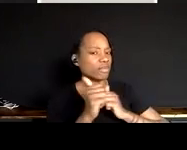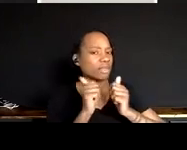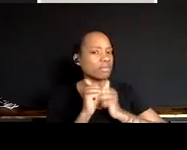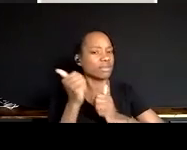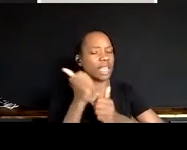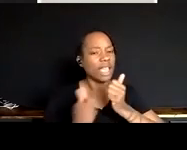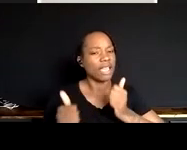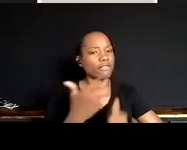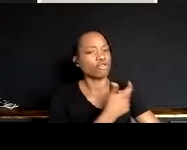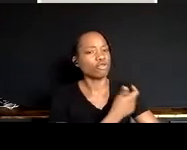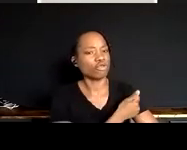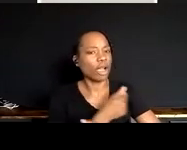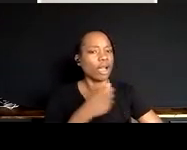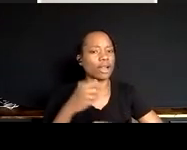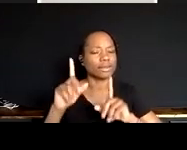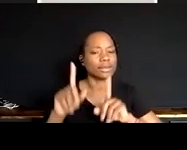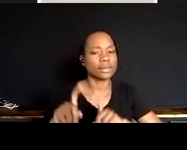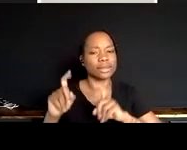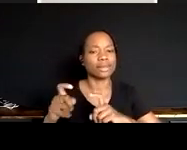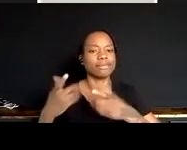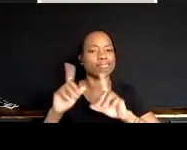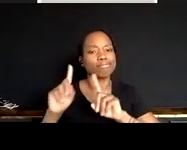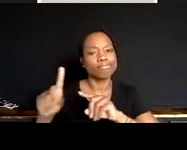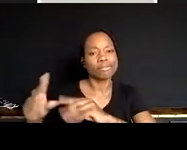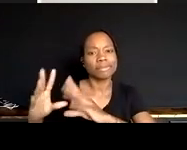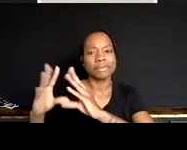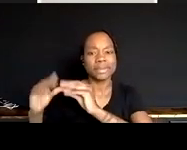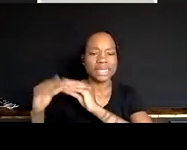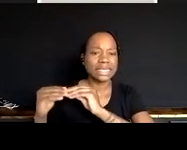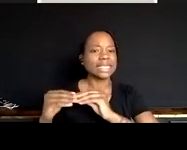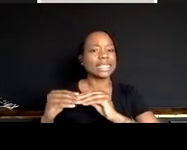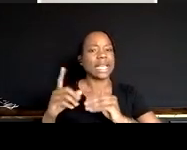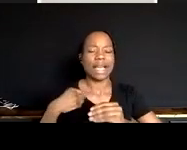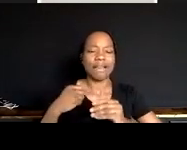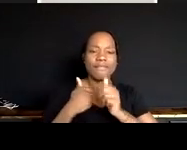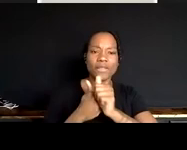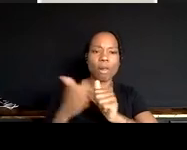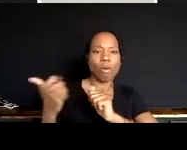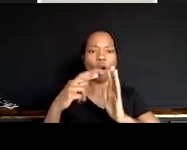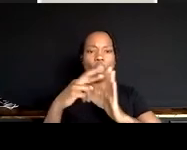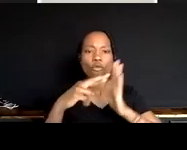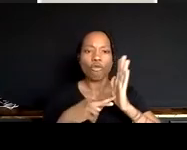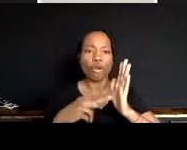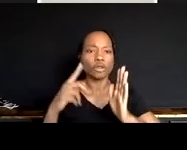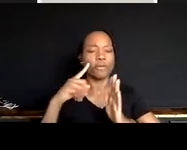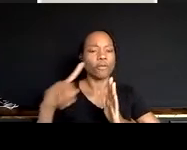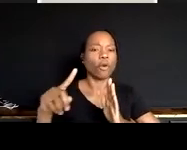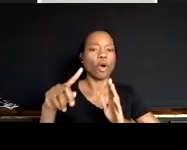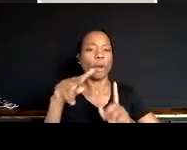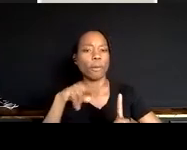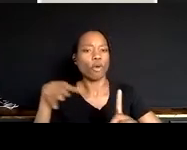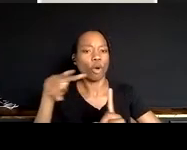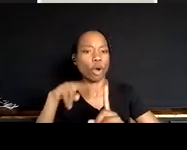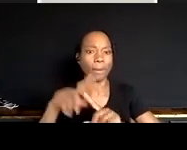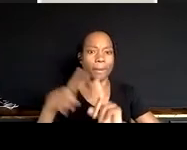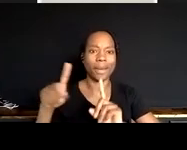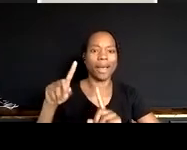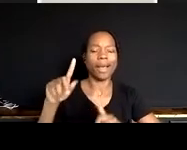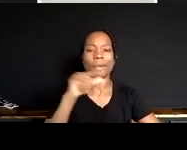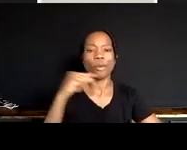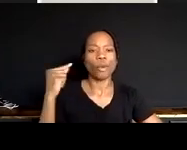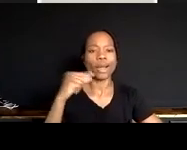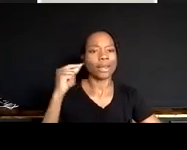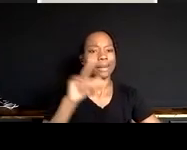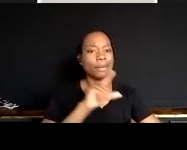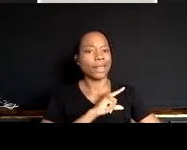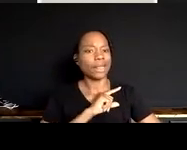have managed to go by all the other rules of my parole agreement. But I've been picked up by the Milwaukee Police Department multiple times because of the electronic monitoring system that is supposed to